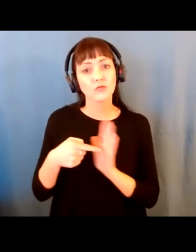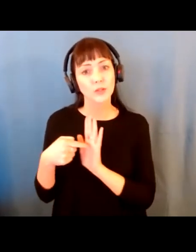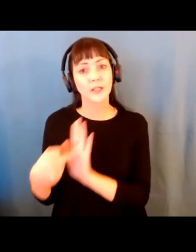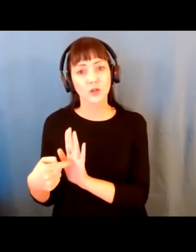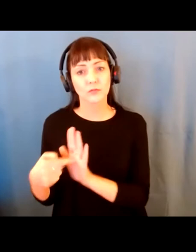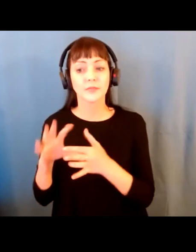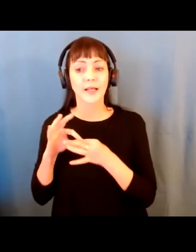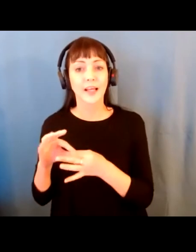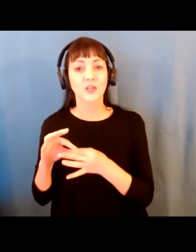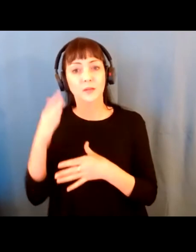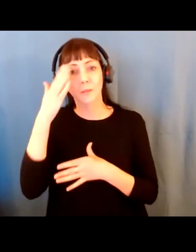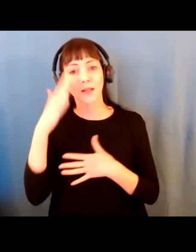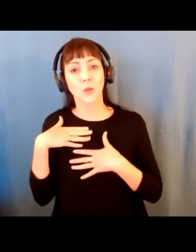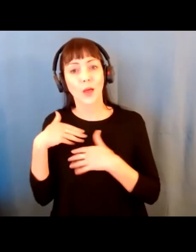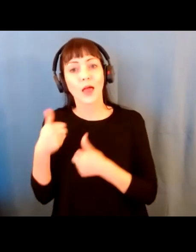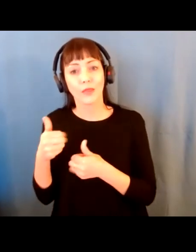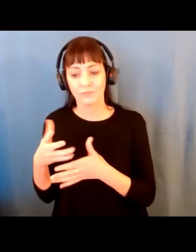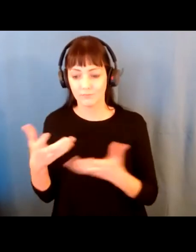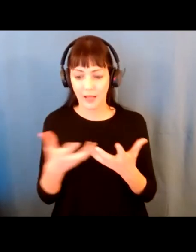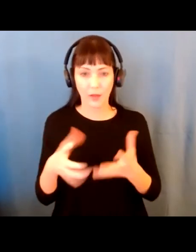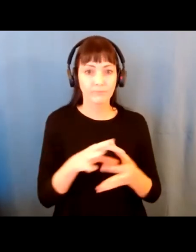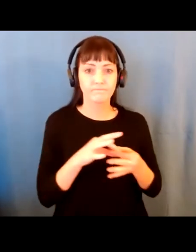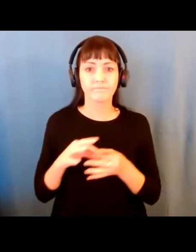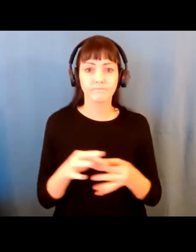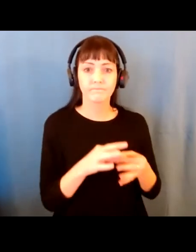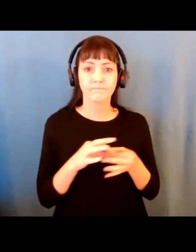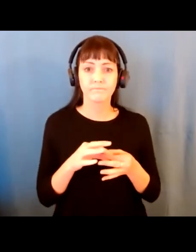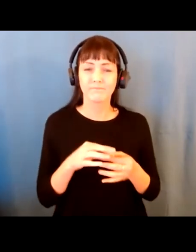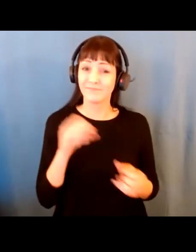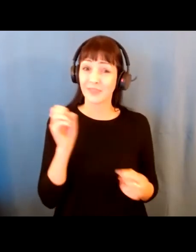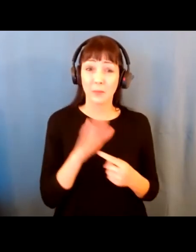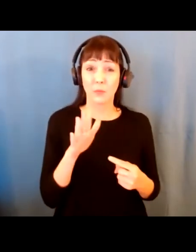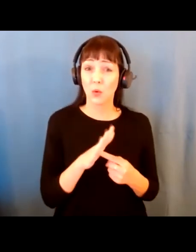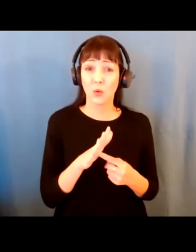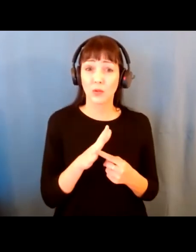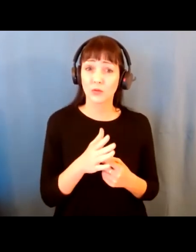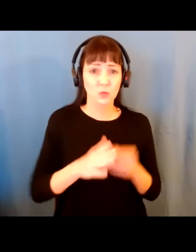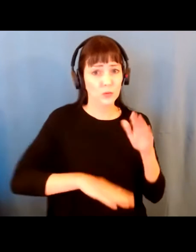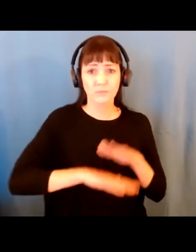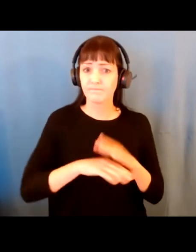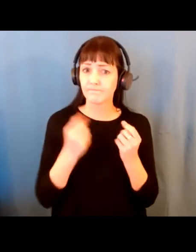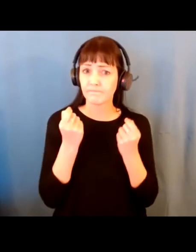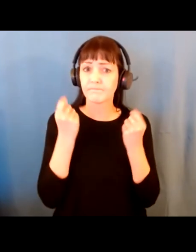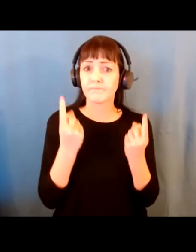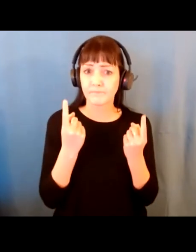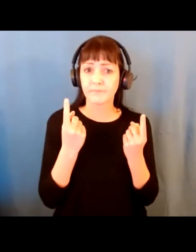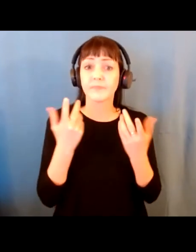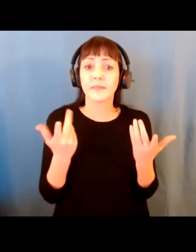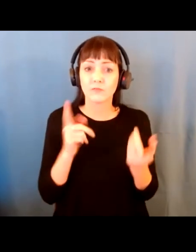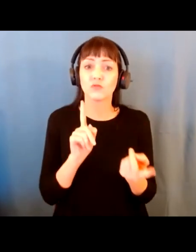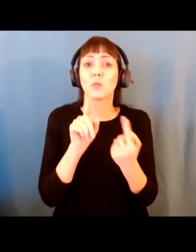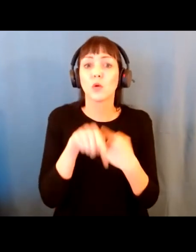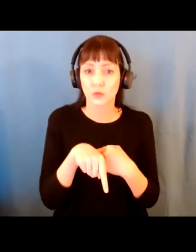engagement and mental health. And these, of course, are such pertinent areas for us to understand and to respond to,